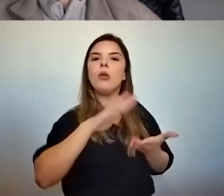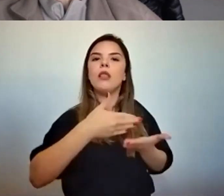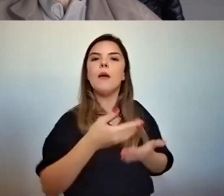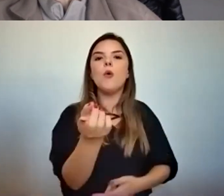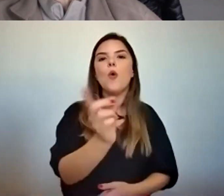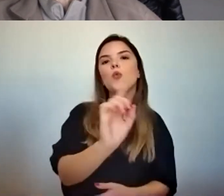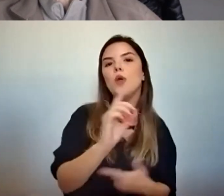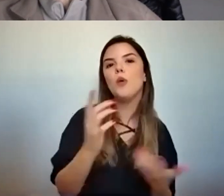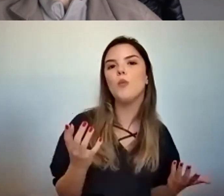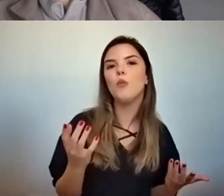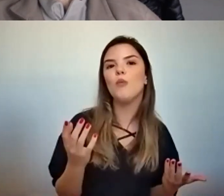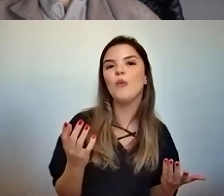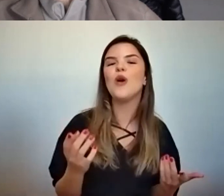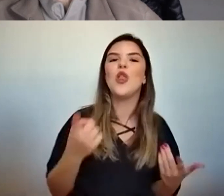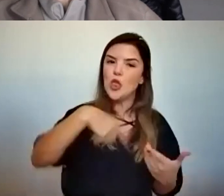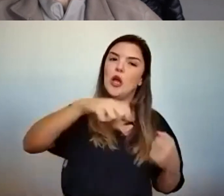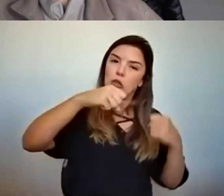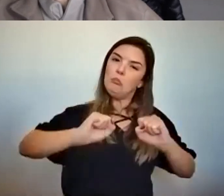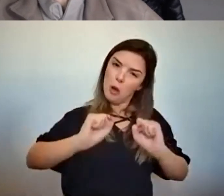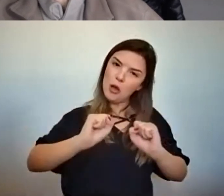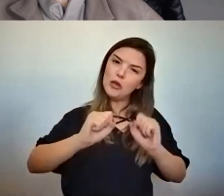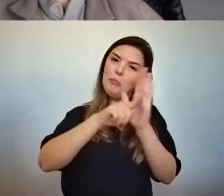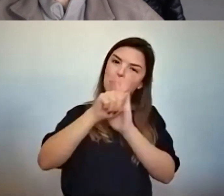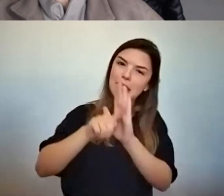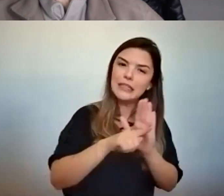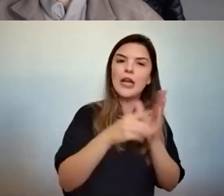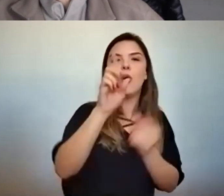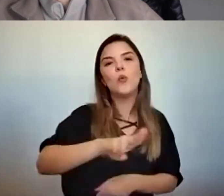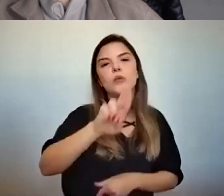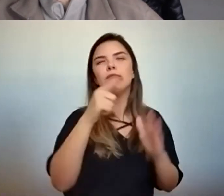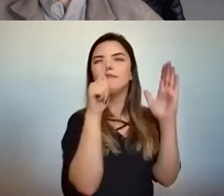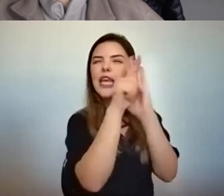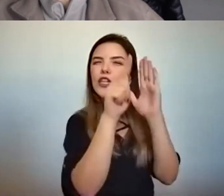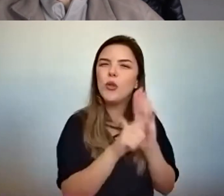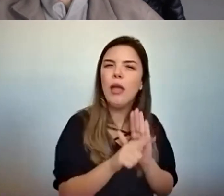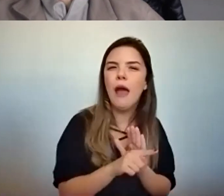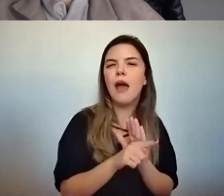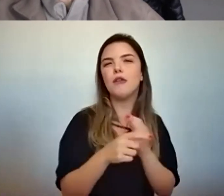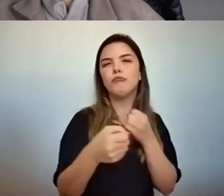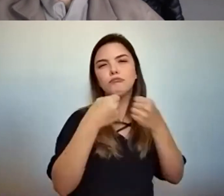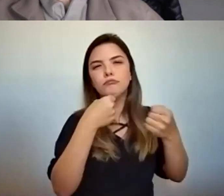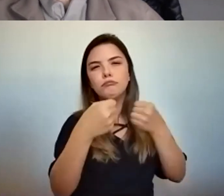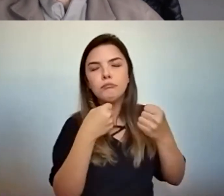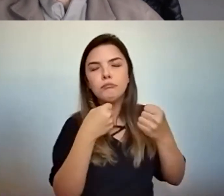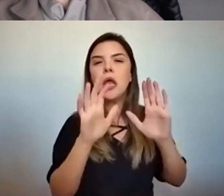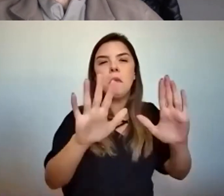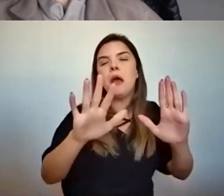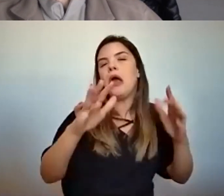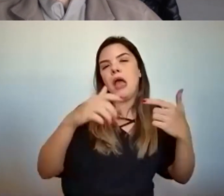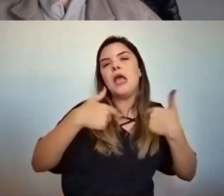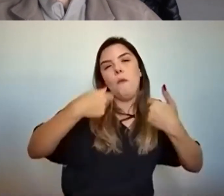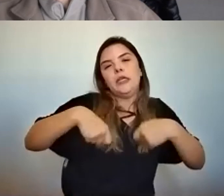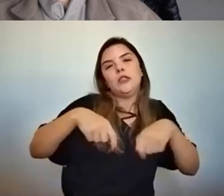very sensitive. So I really don't know. Again, my standard answer, I don't know. I would like to know better.